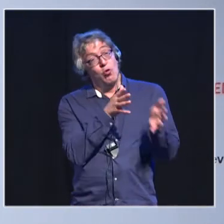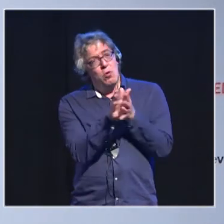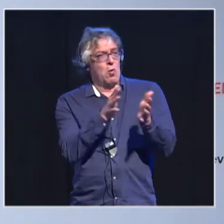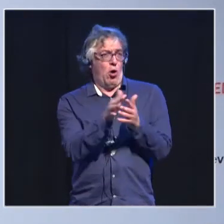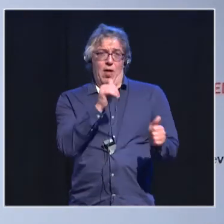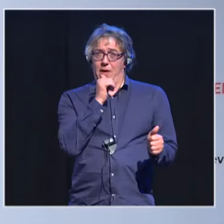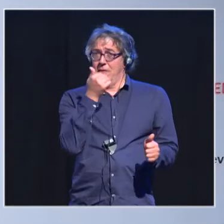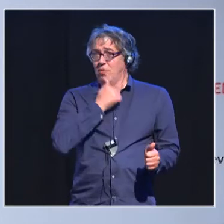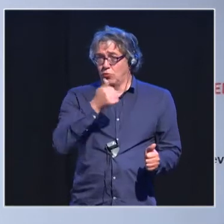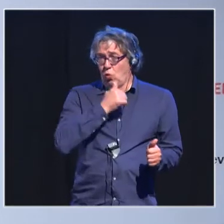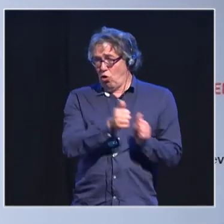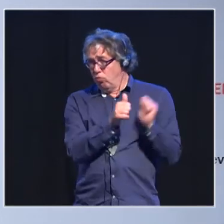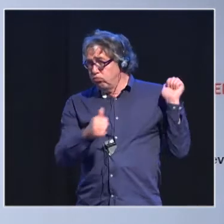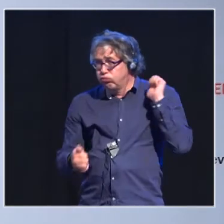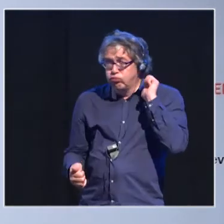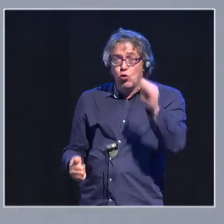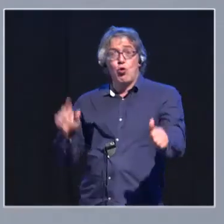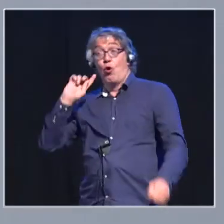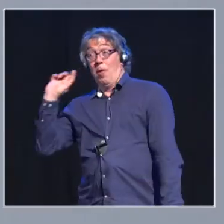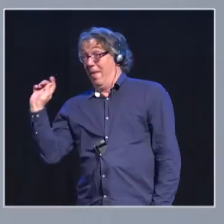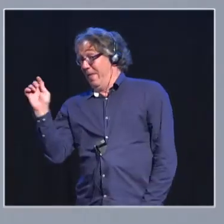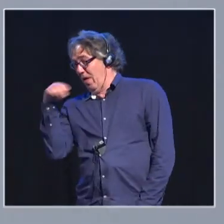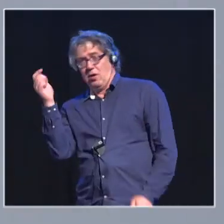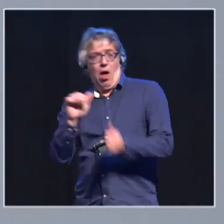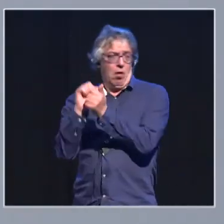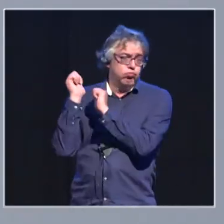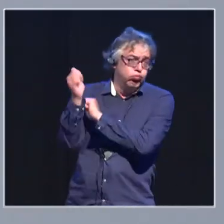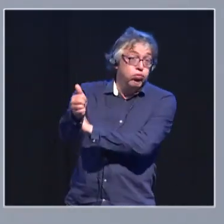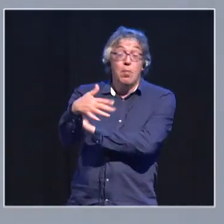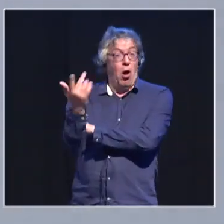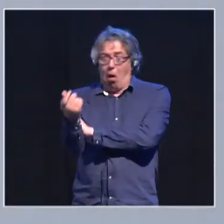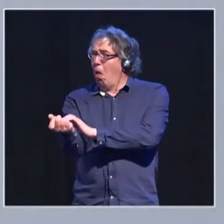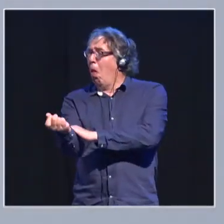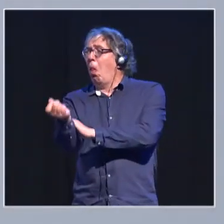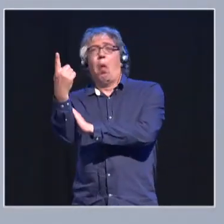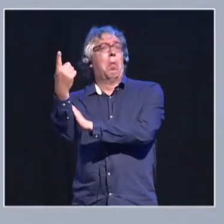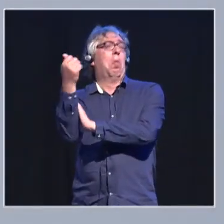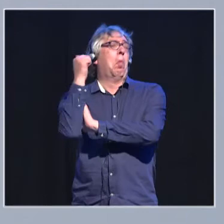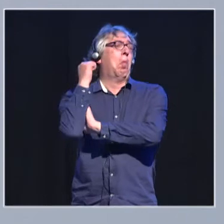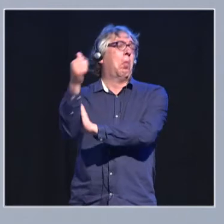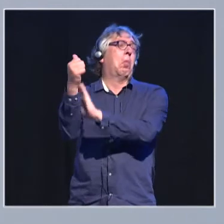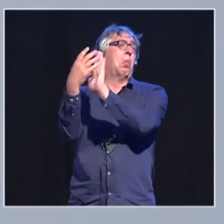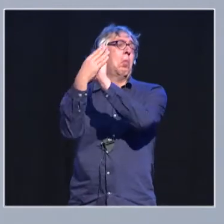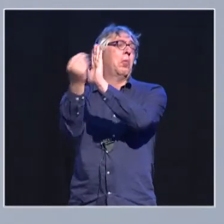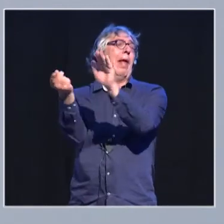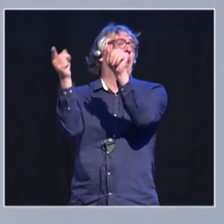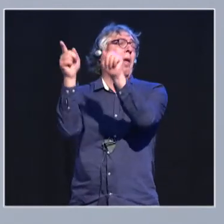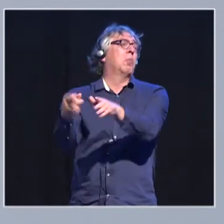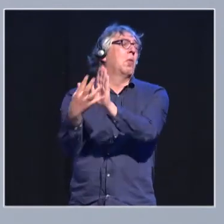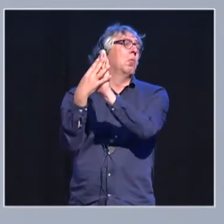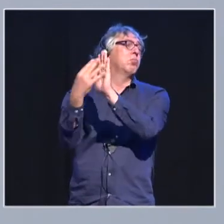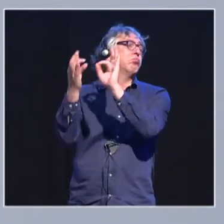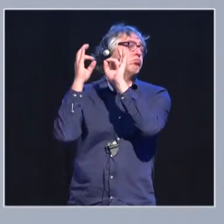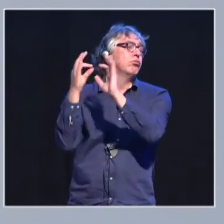the examples we give of Kenya, are those simply pockets of excellence? Are they, you know, the perfect storm that happened to happen, or were they a result